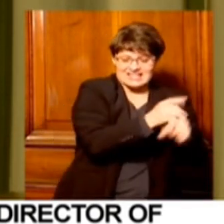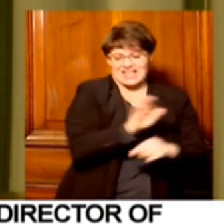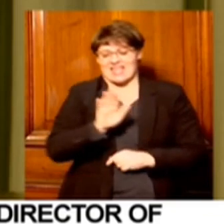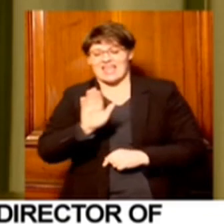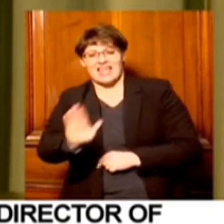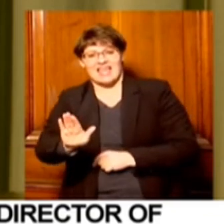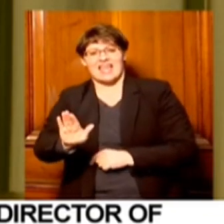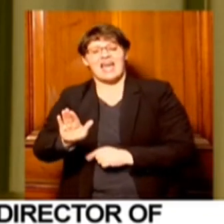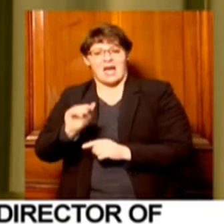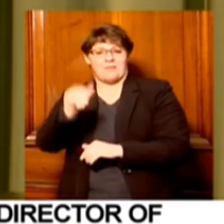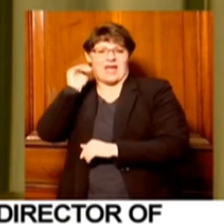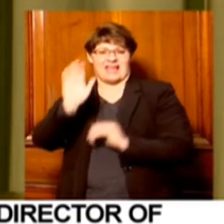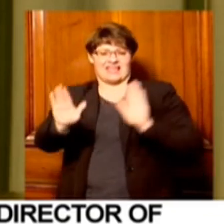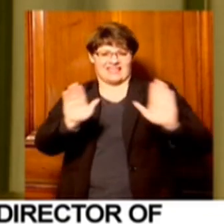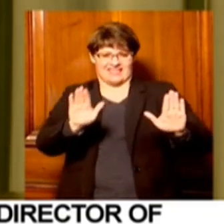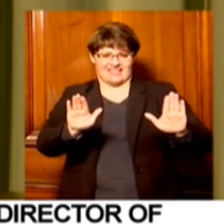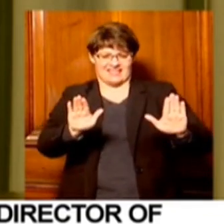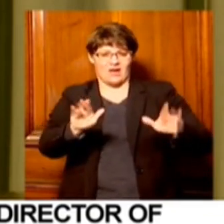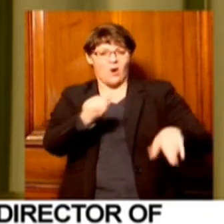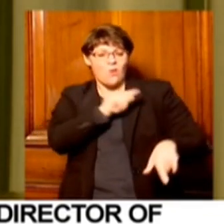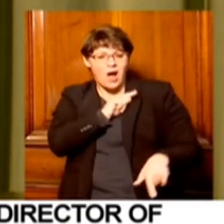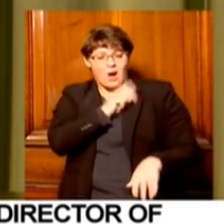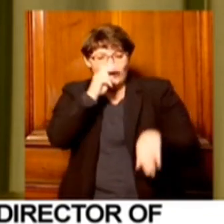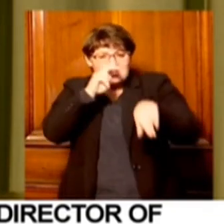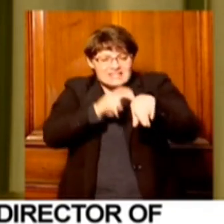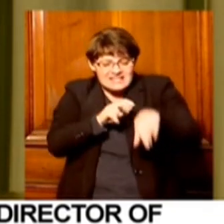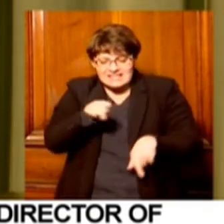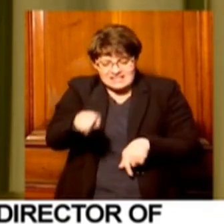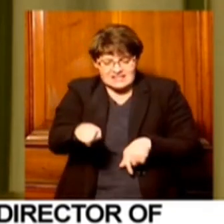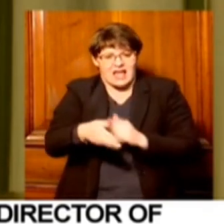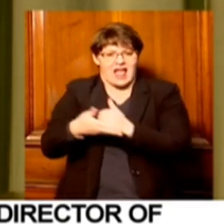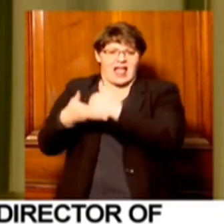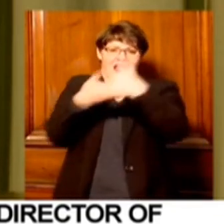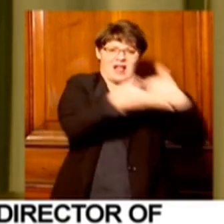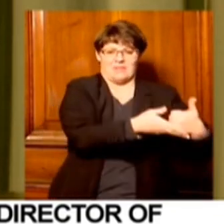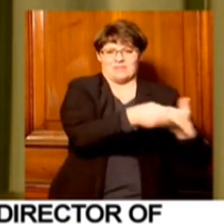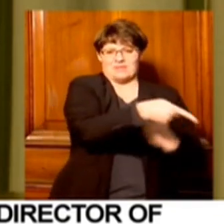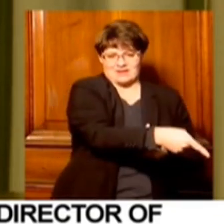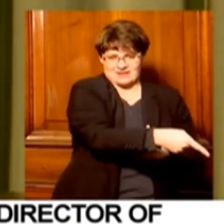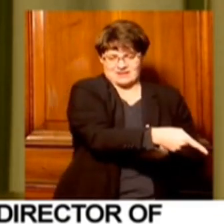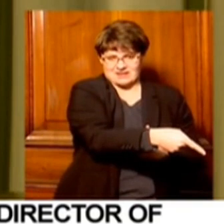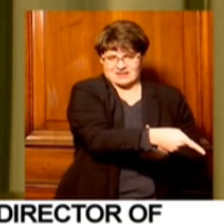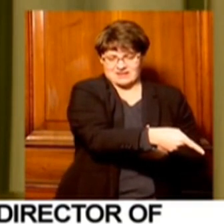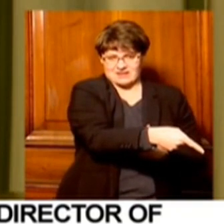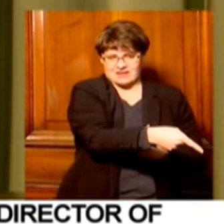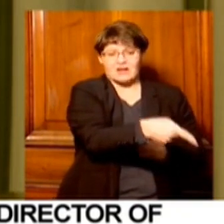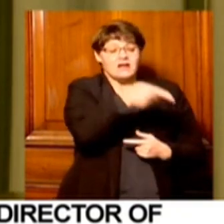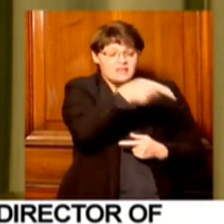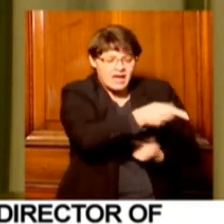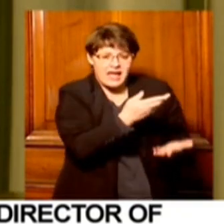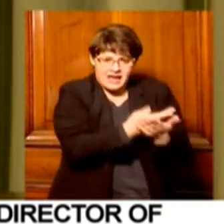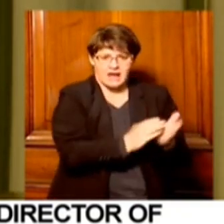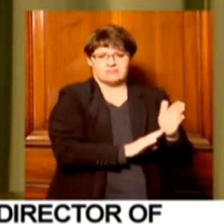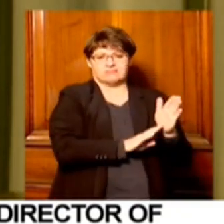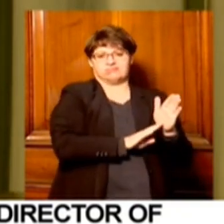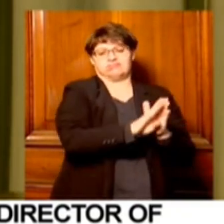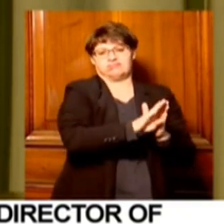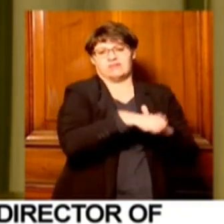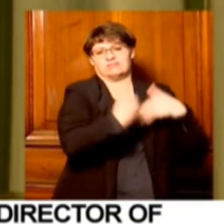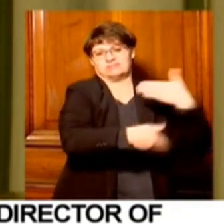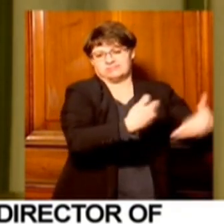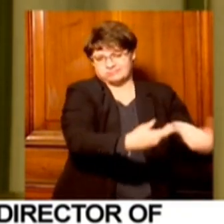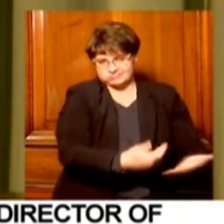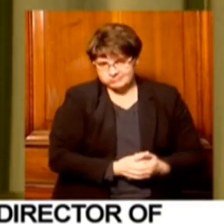issues that require attention of the taxi industry, to help the taxi industry in